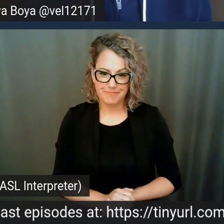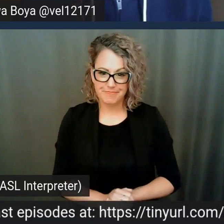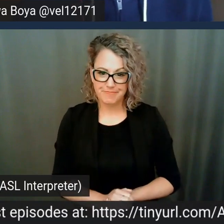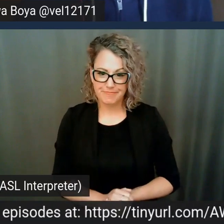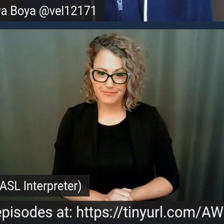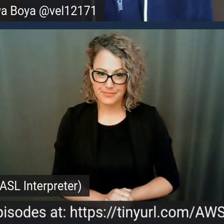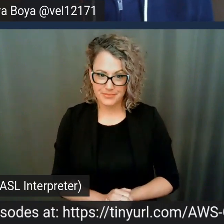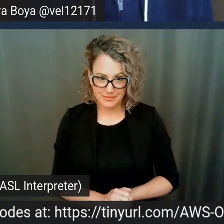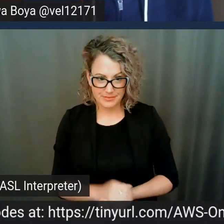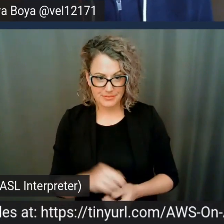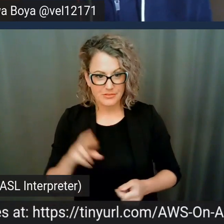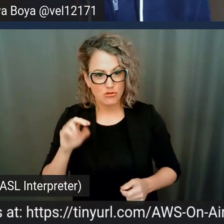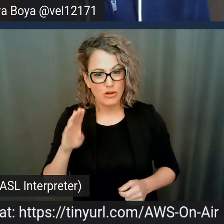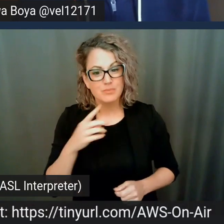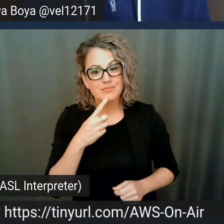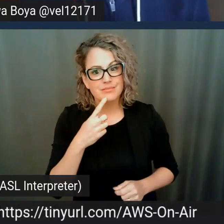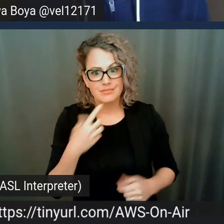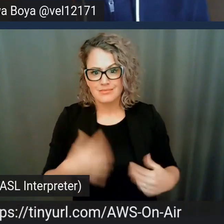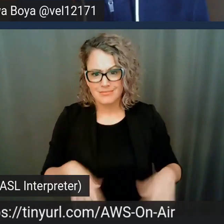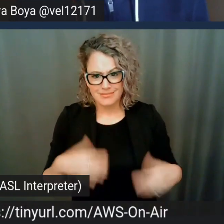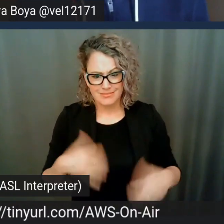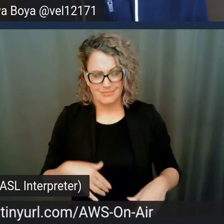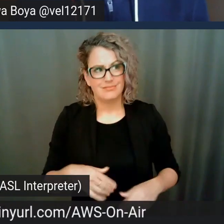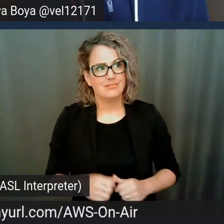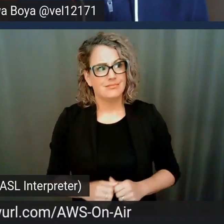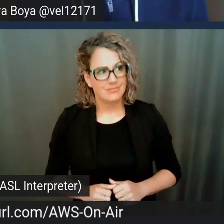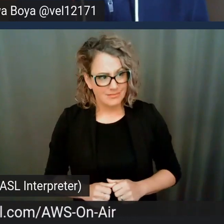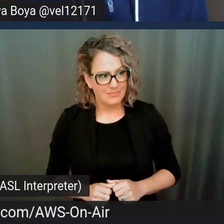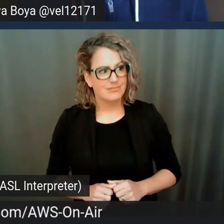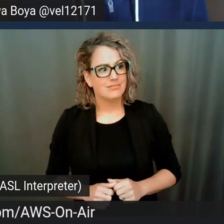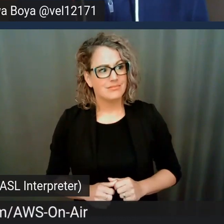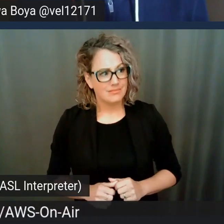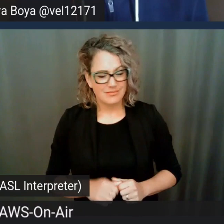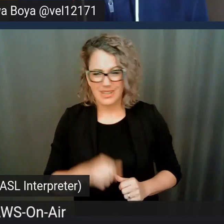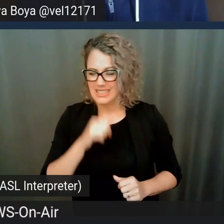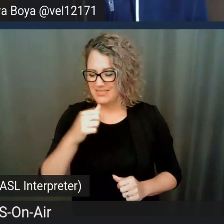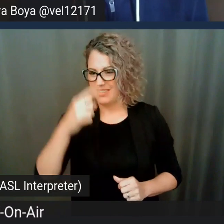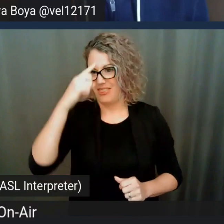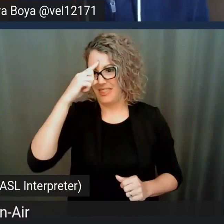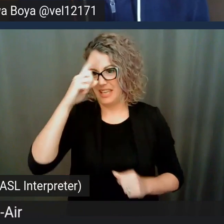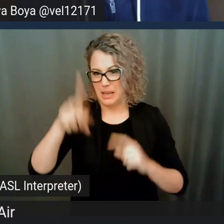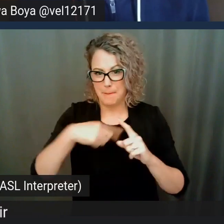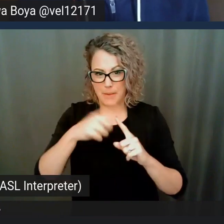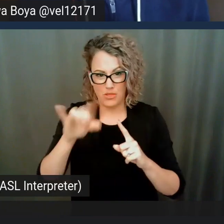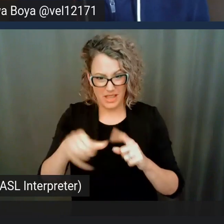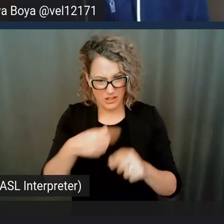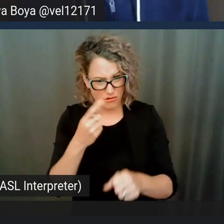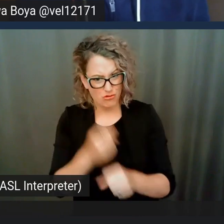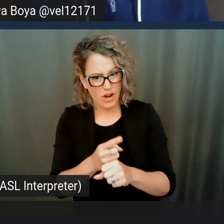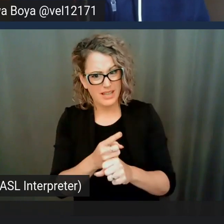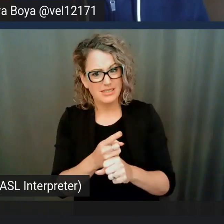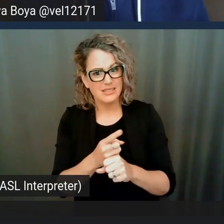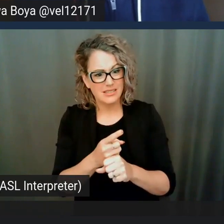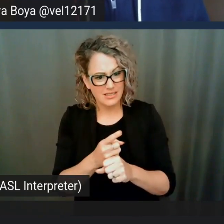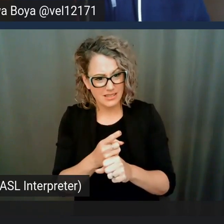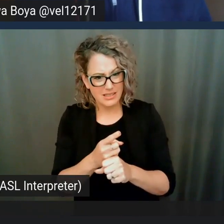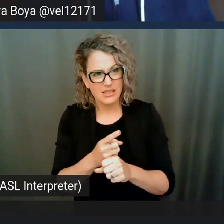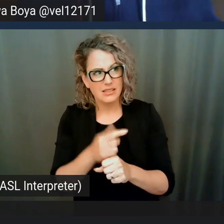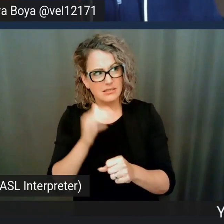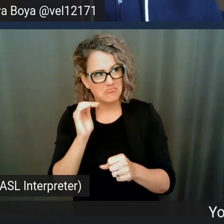Okay. Yeah, wow, I hadn't even acknowledged that until you mentioned that, but you're right. This is